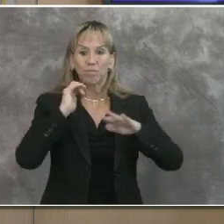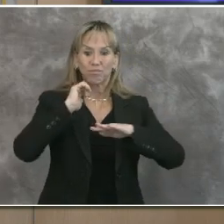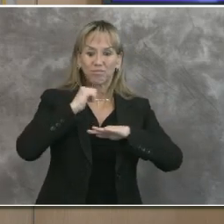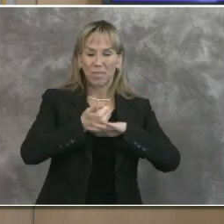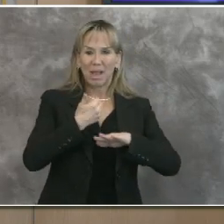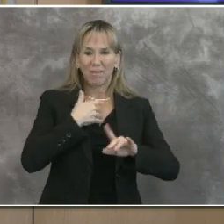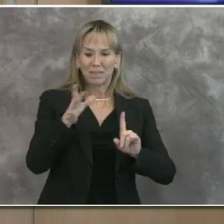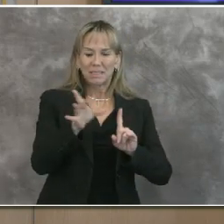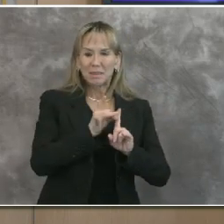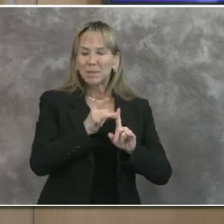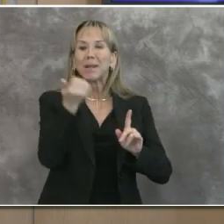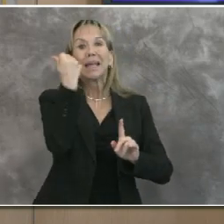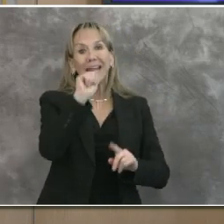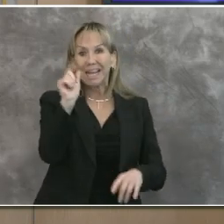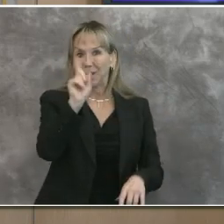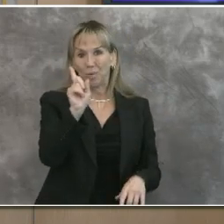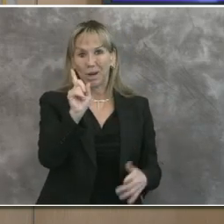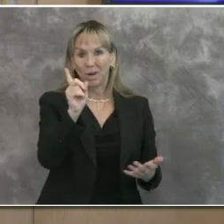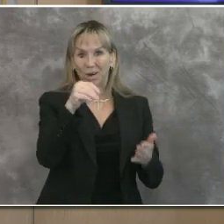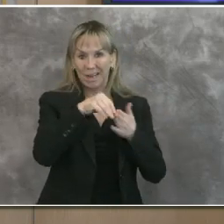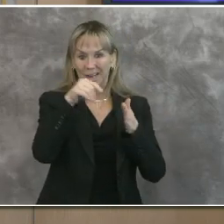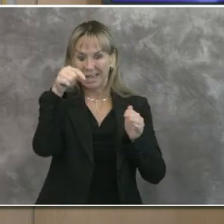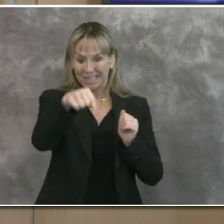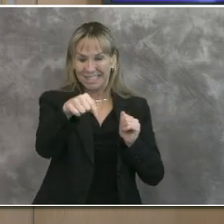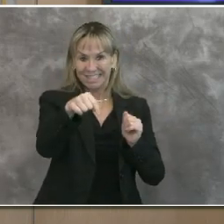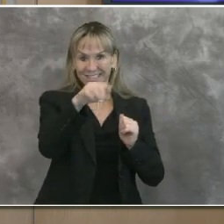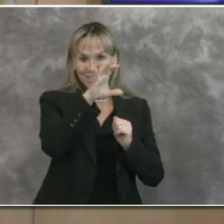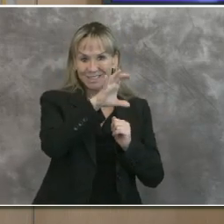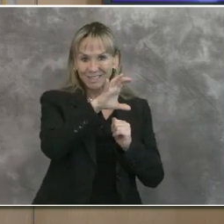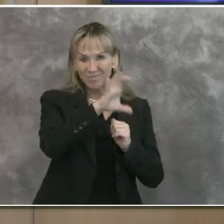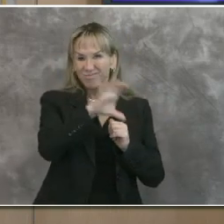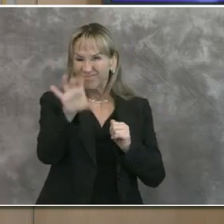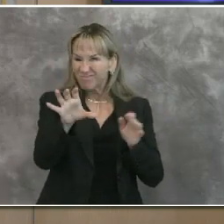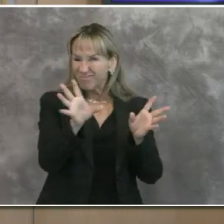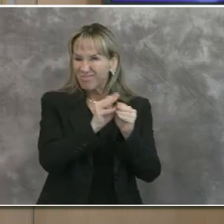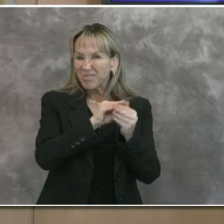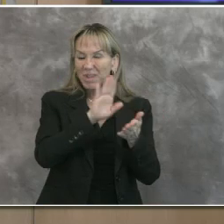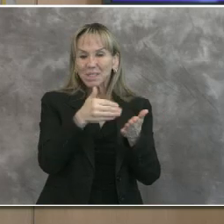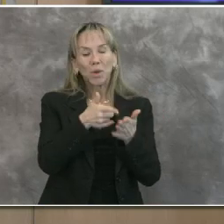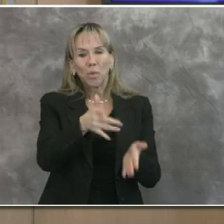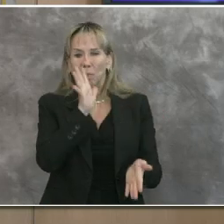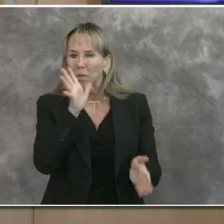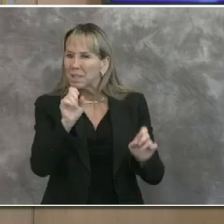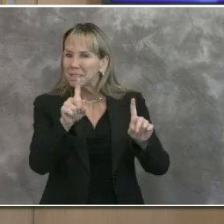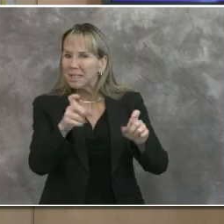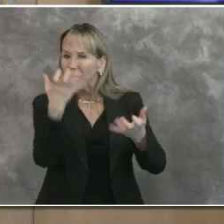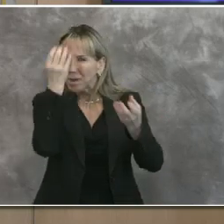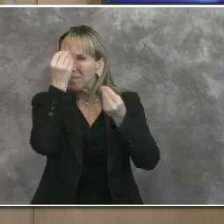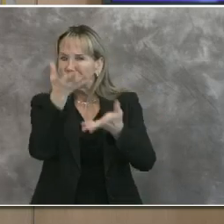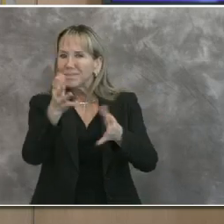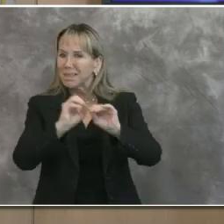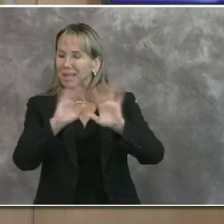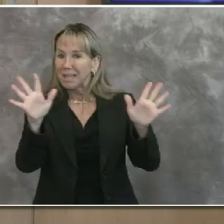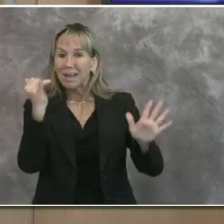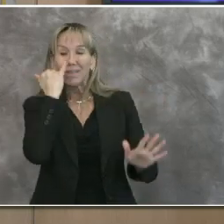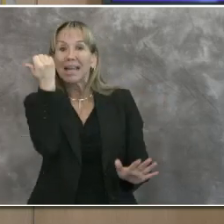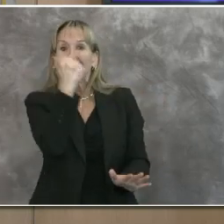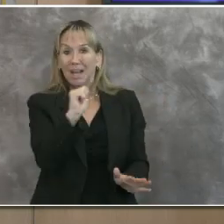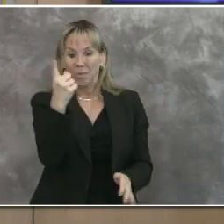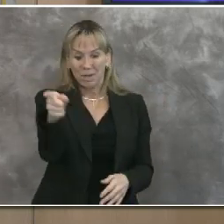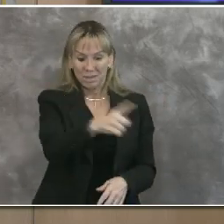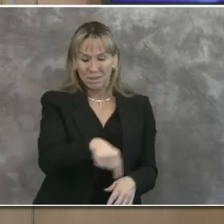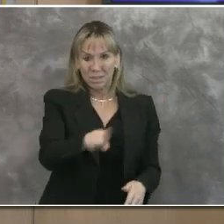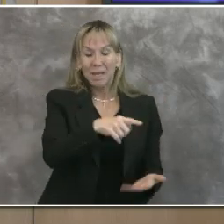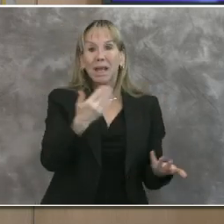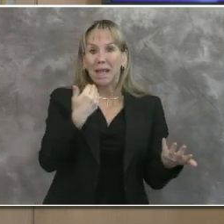really anywhere in that shelter is going to be tested. That's one of the issues that we want to be very clear about. It's when you develop symptoms, you certainly